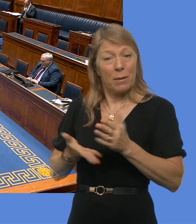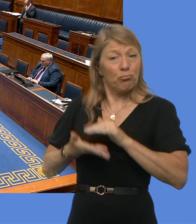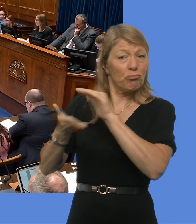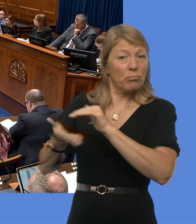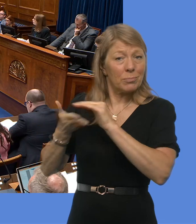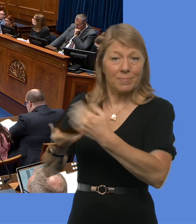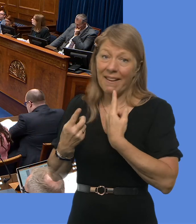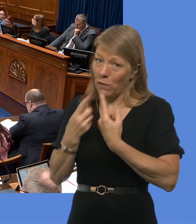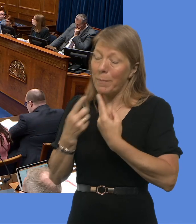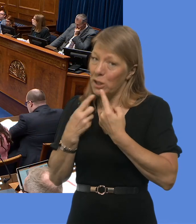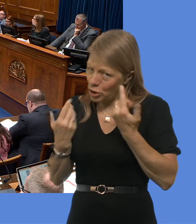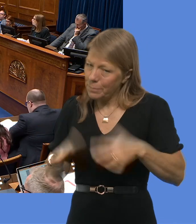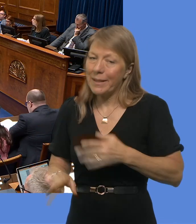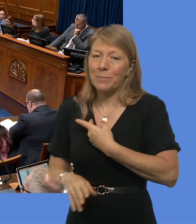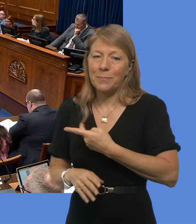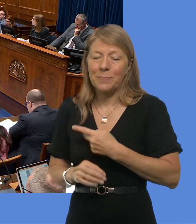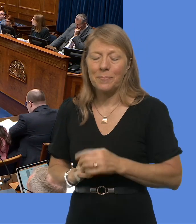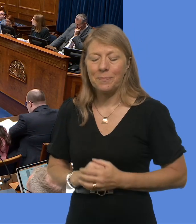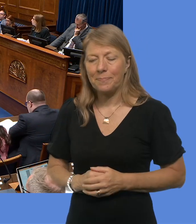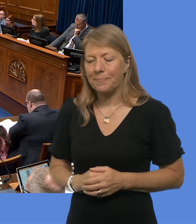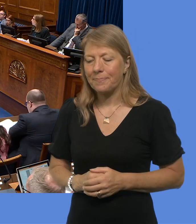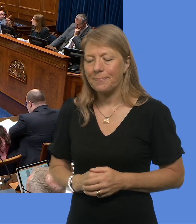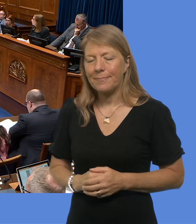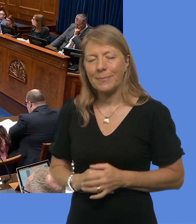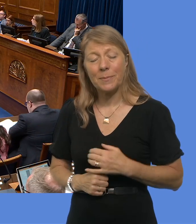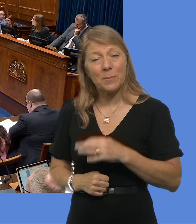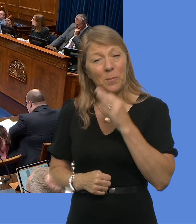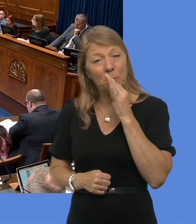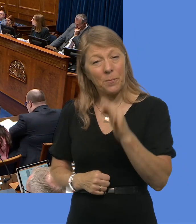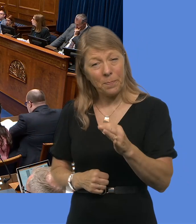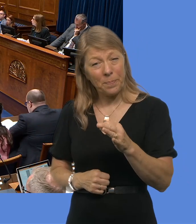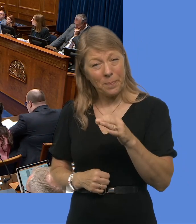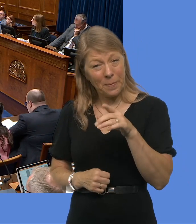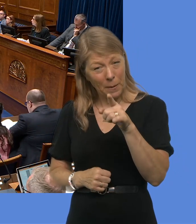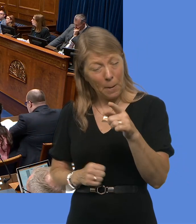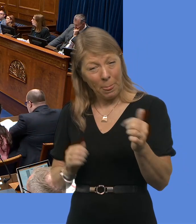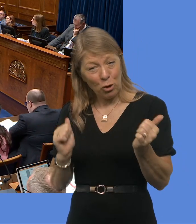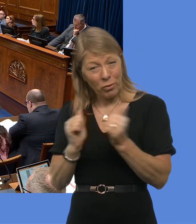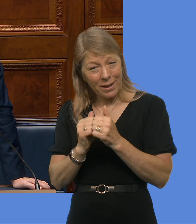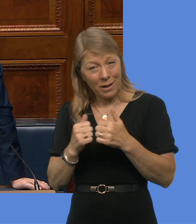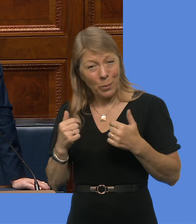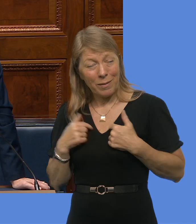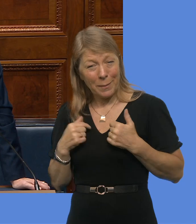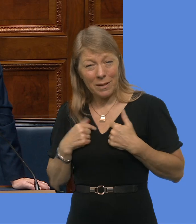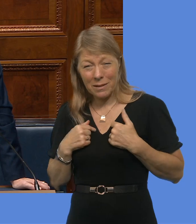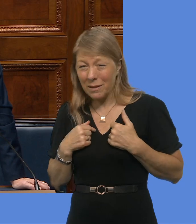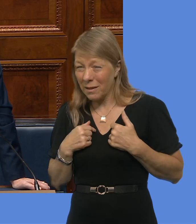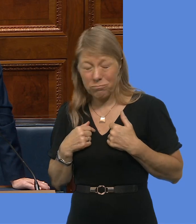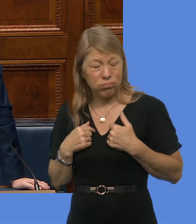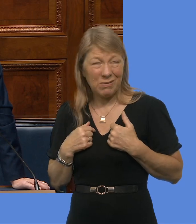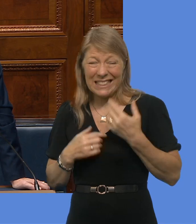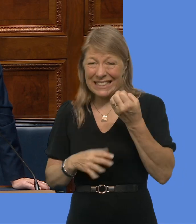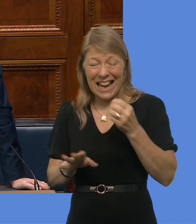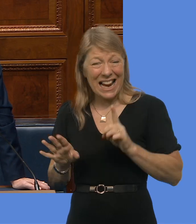Well, does the Deputy First Minister agree with me that it's Tory austerity and sustained underinvestment over the last decade or